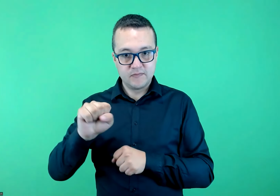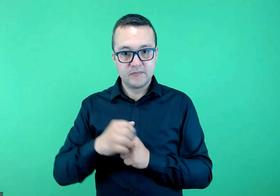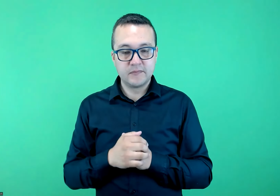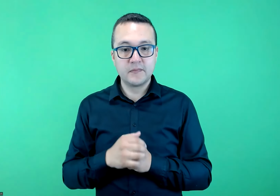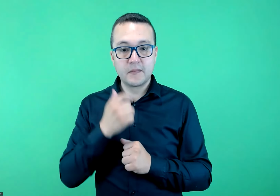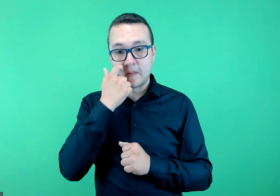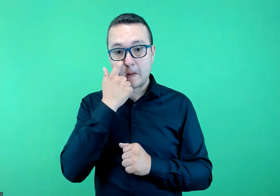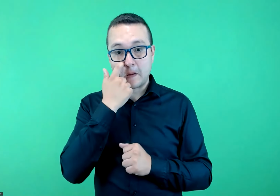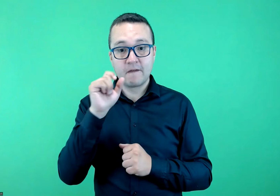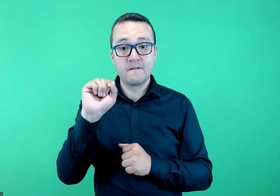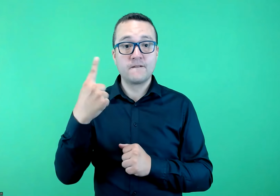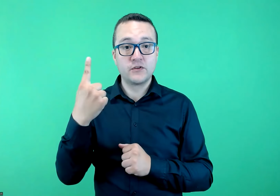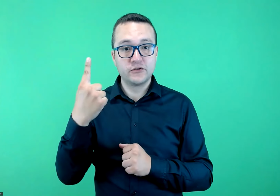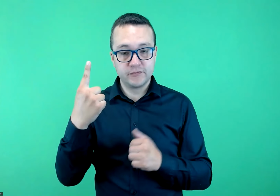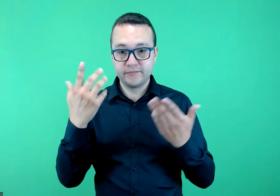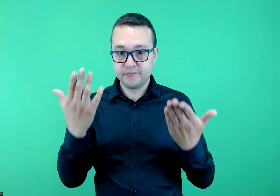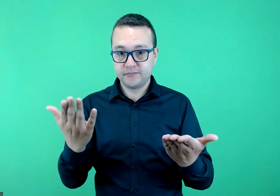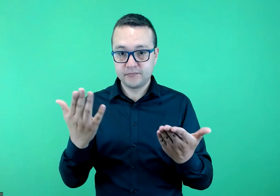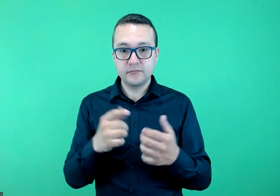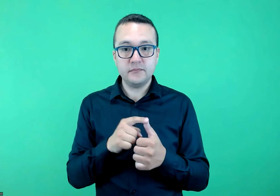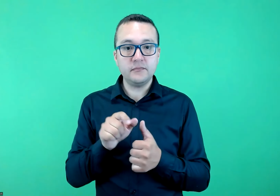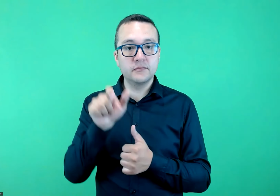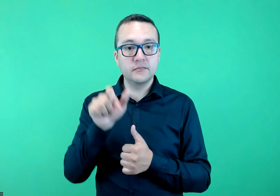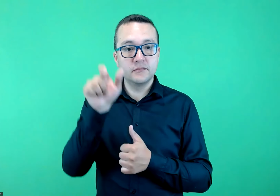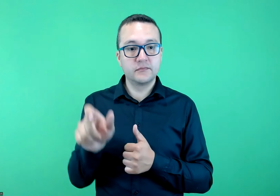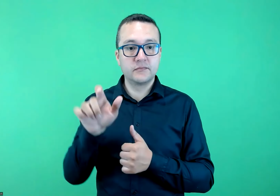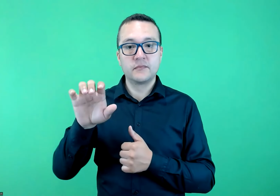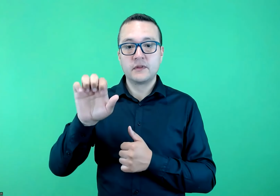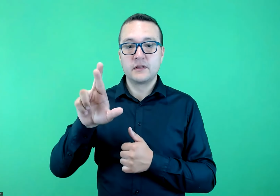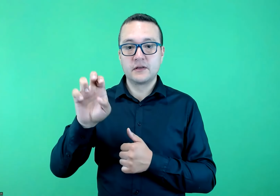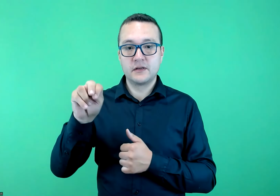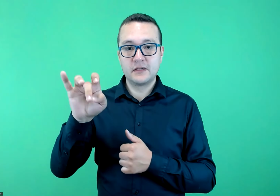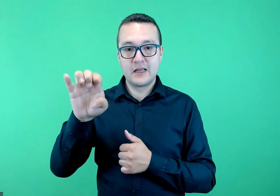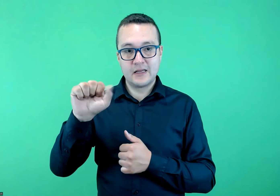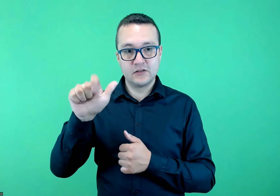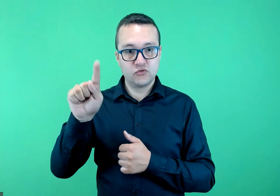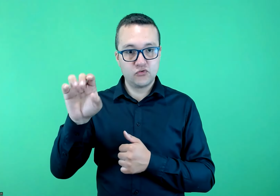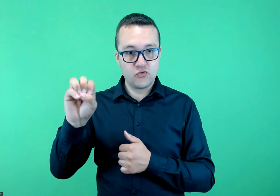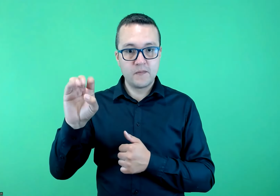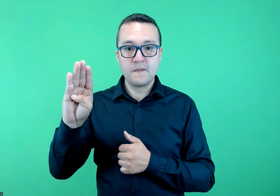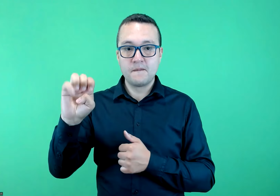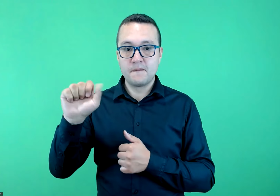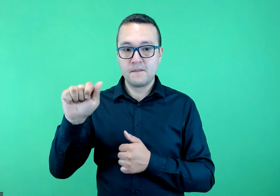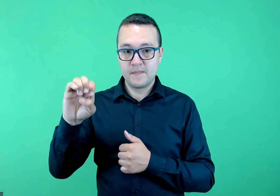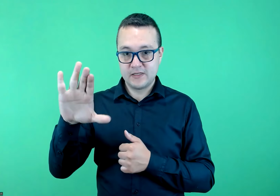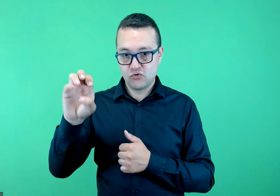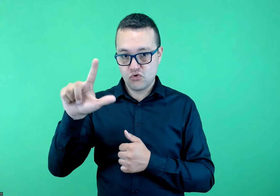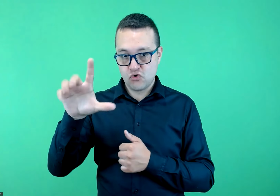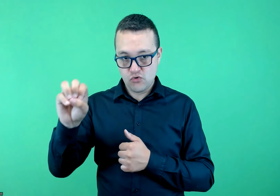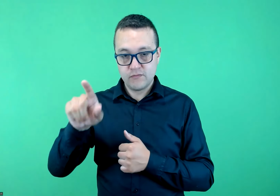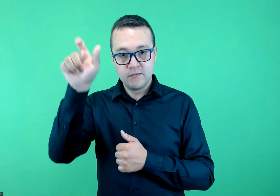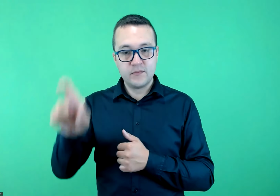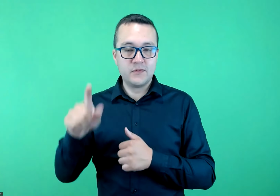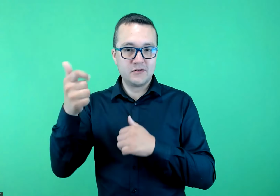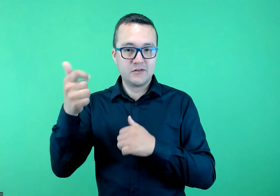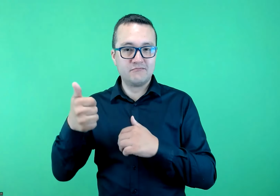Barbosa. First, we will have Dr. Ernesto Bascolo. Dr. Bascolo is the chief